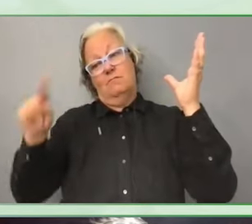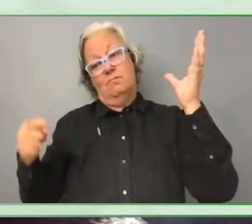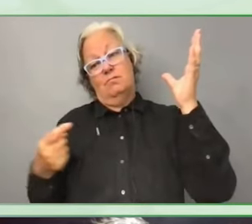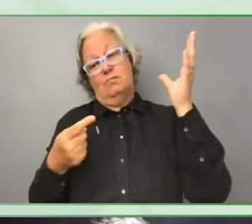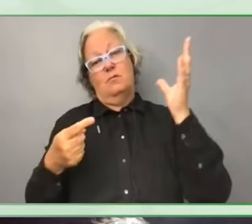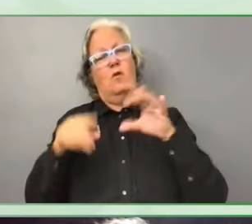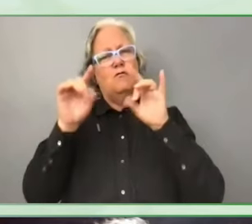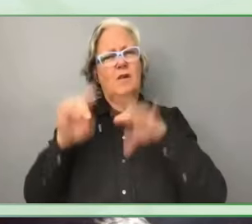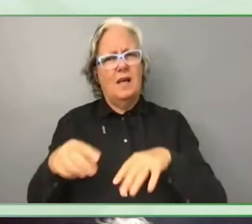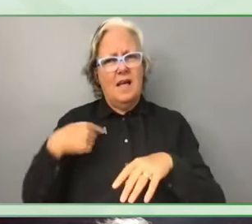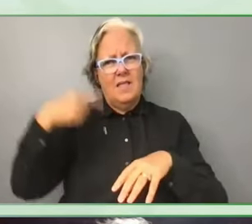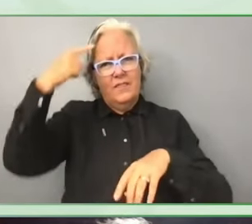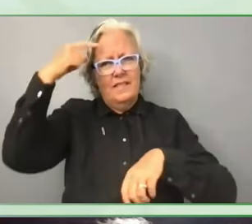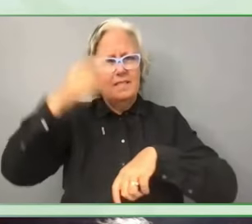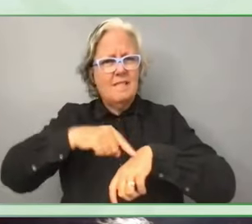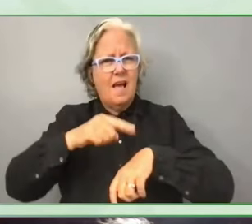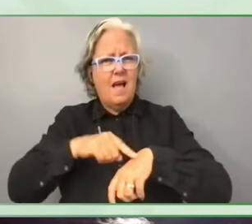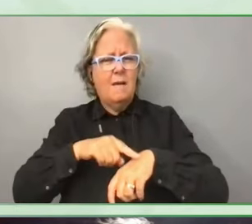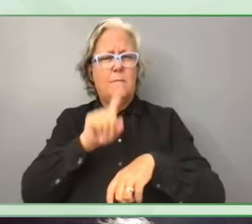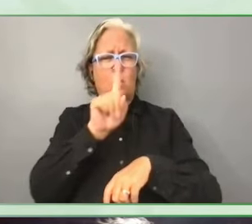there.